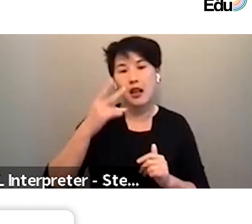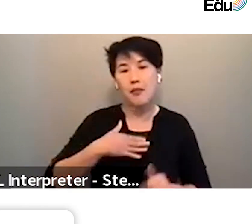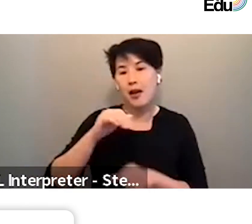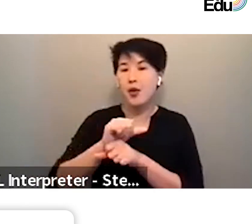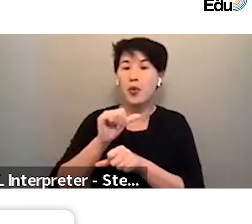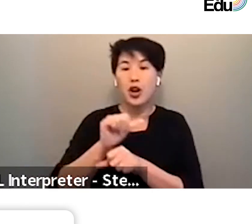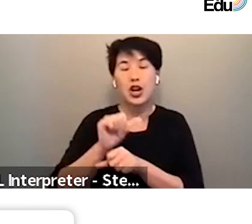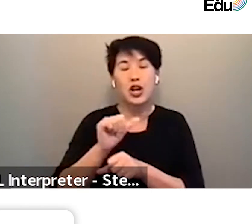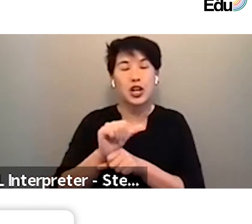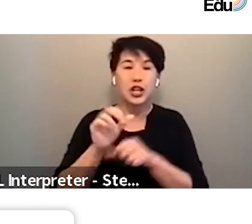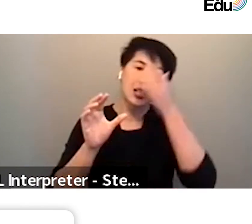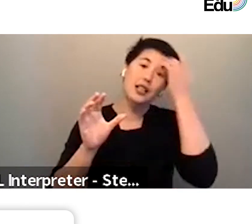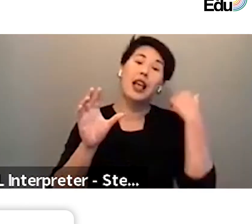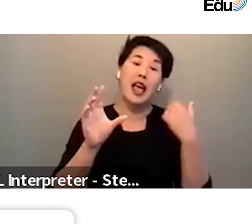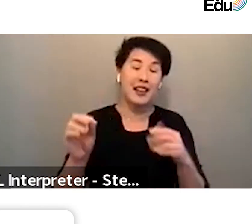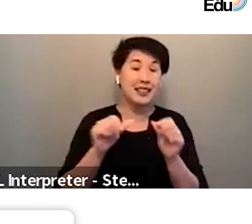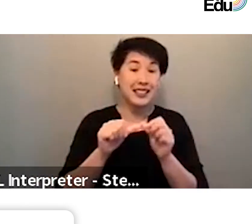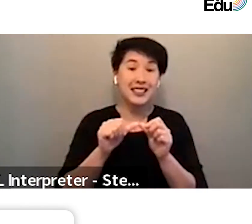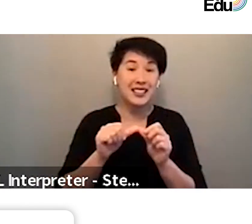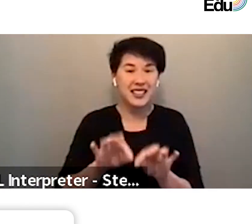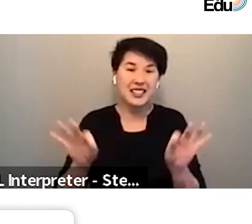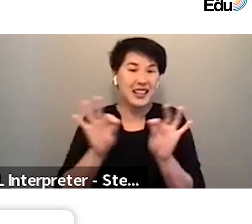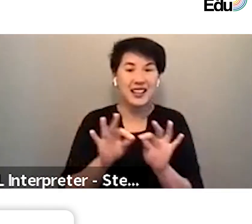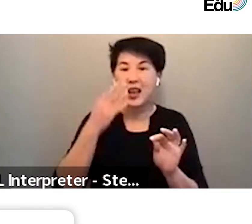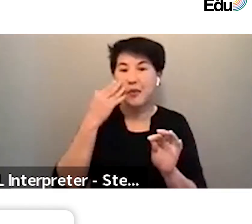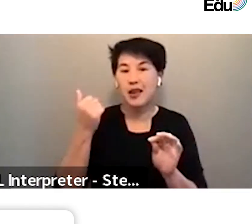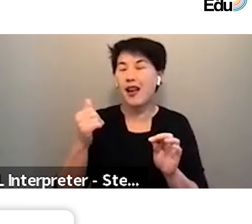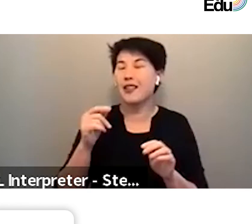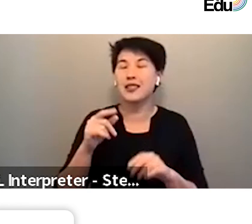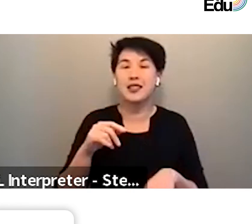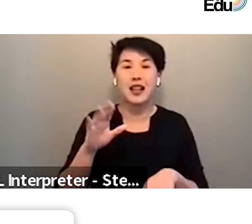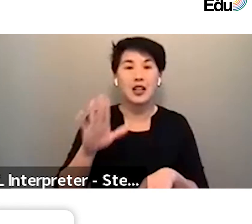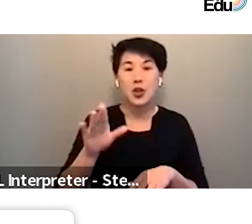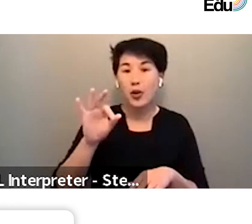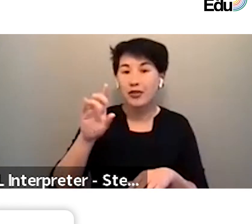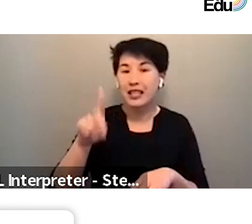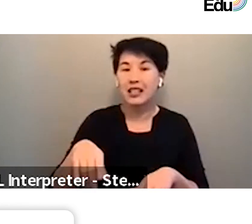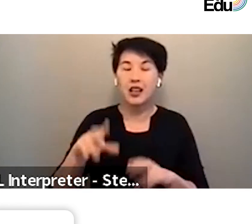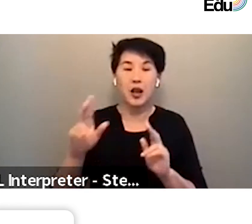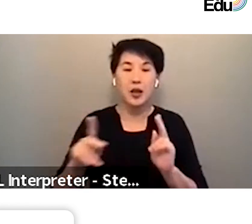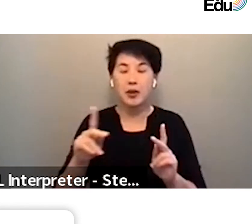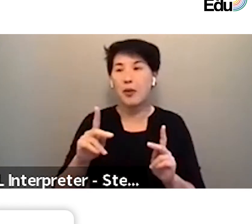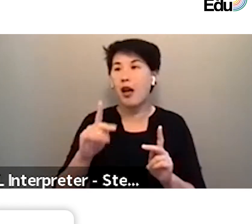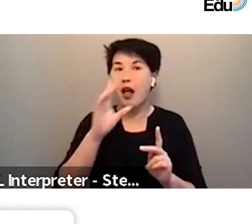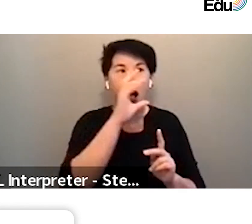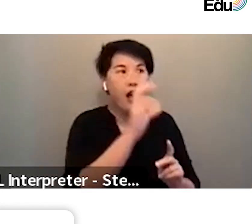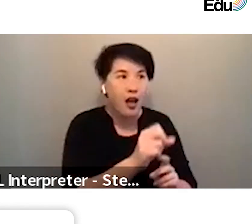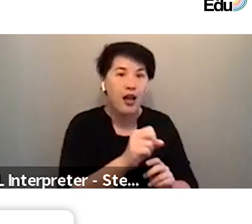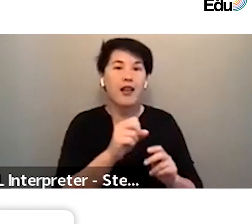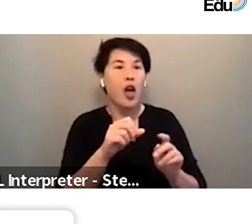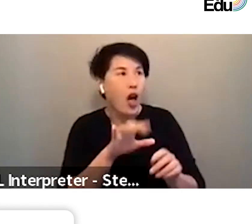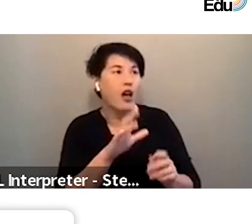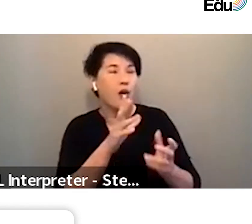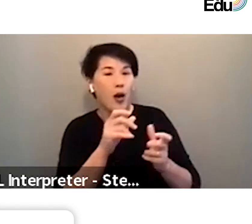doing, and consistency is key. So just staying consistent in your field, a lot of people just start drawing to you. You find out, once again,